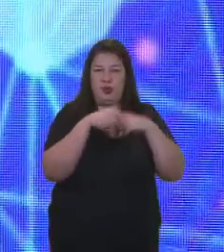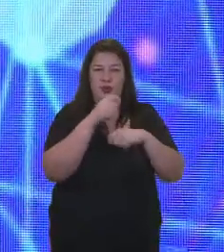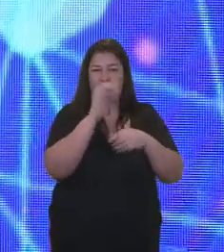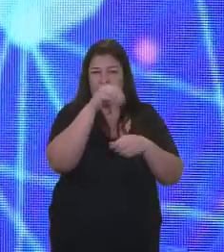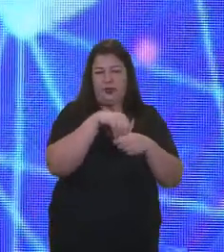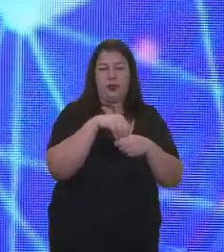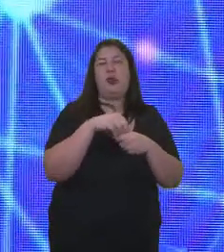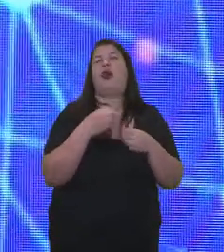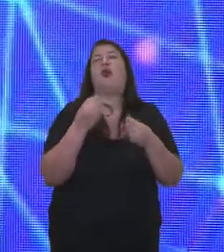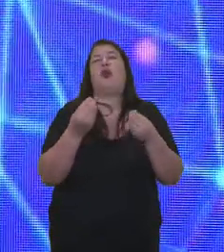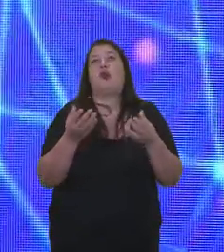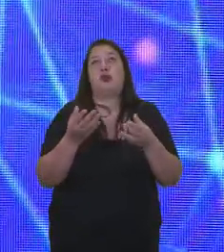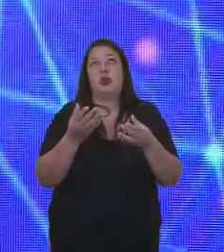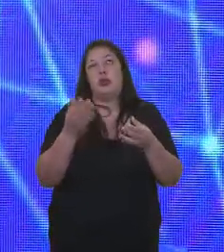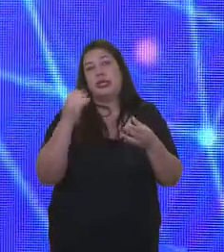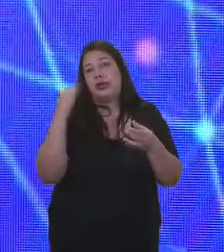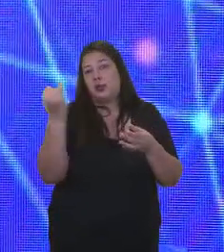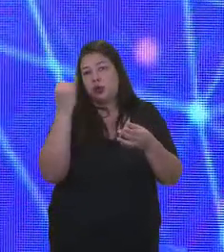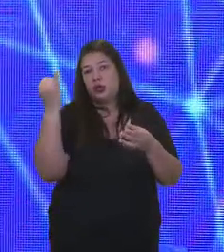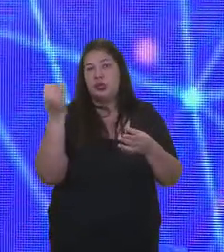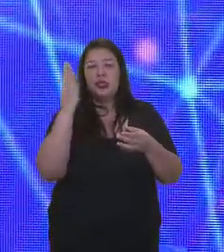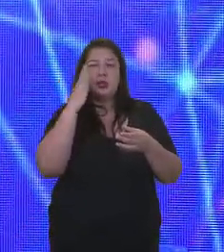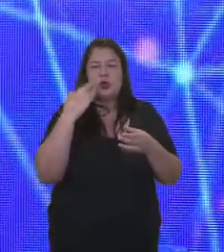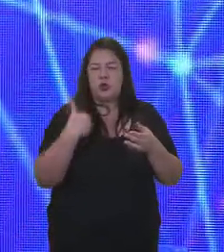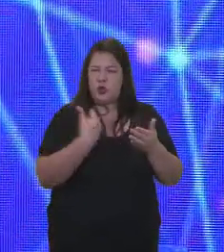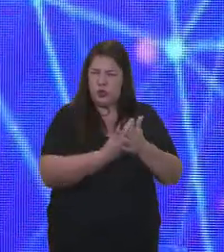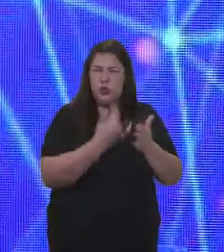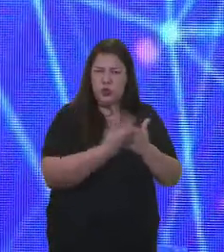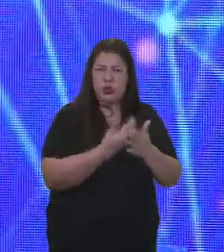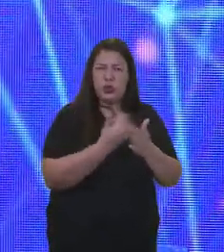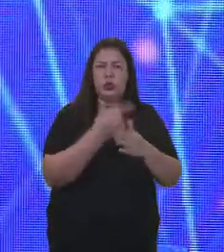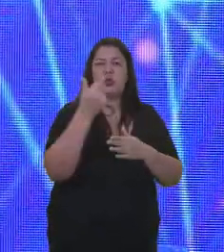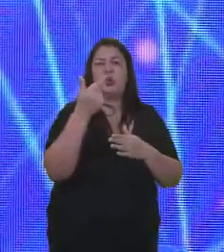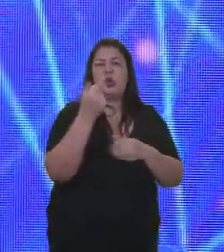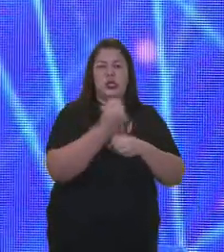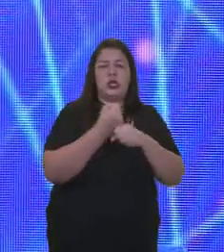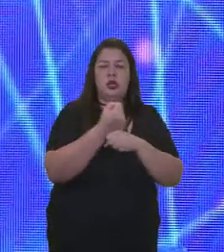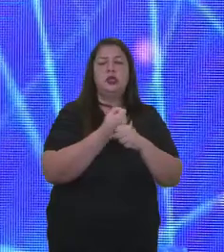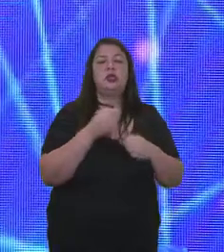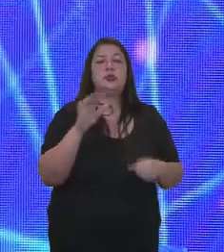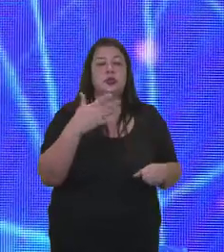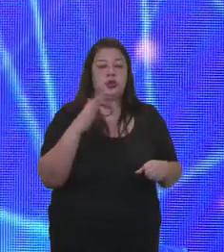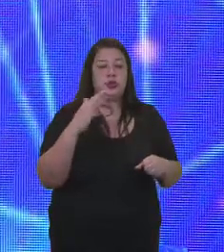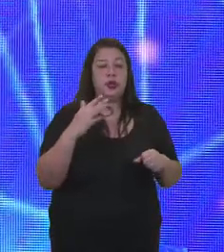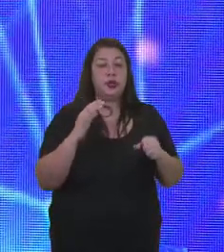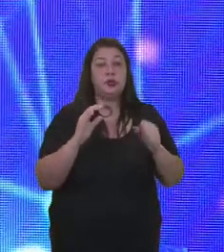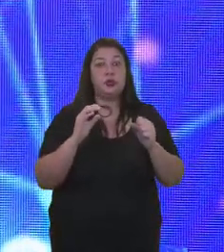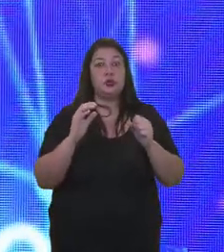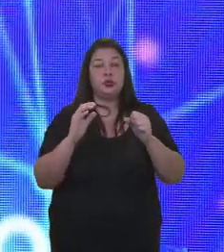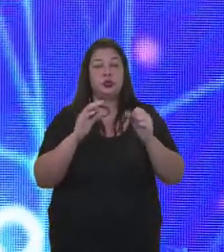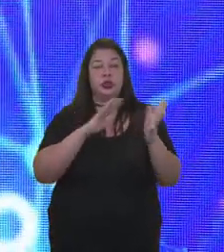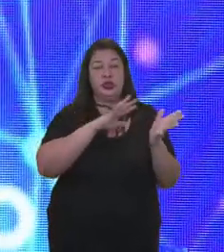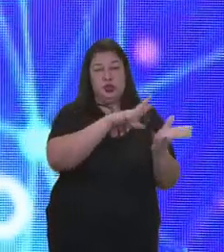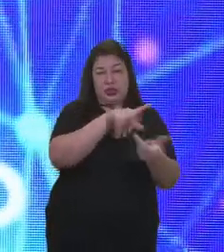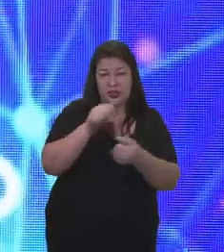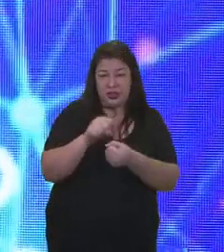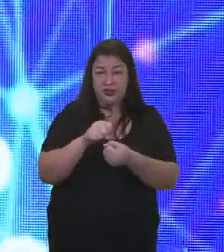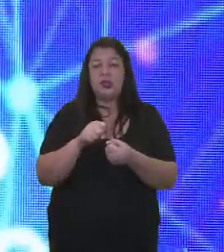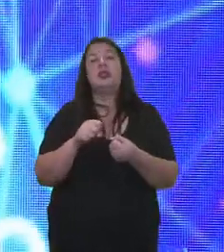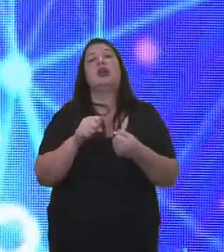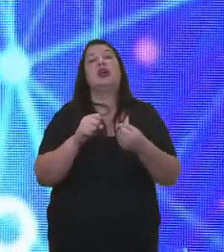credits? I'm not saying that's not important. Nowadays, I'm studying. For 12 years, I've been studying the issue of